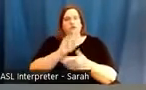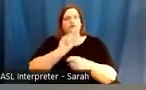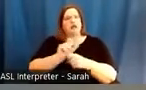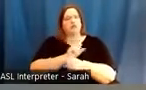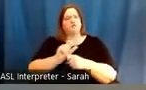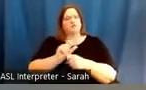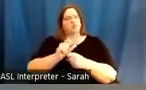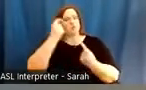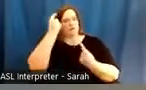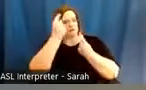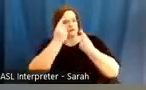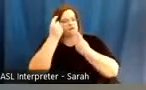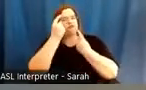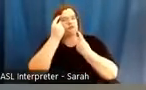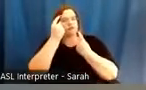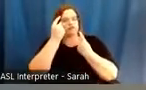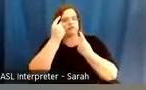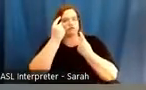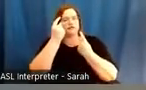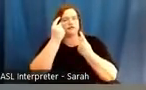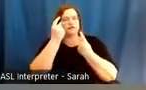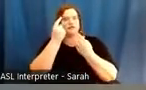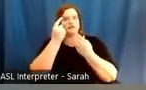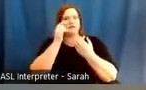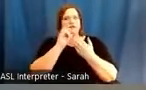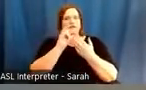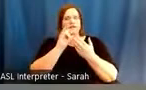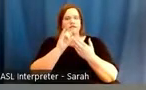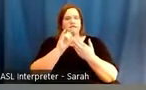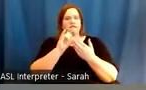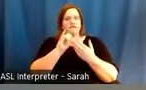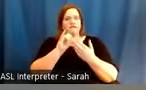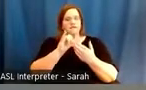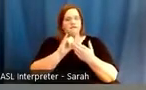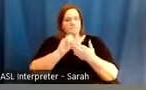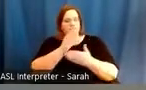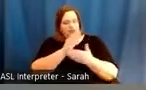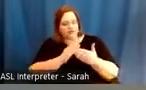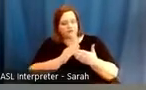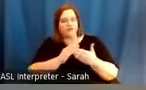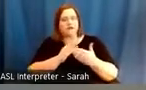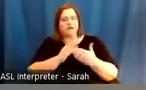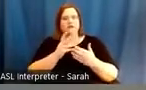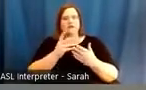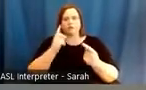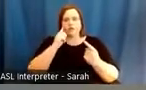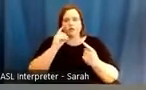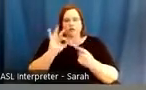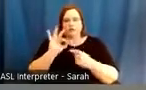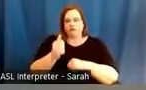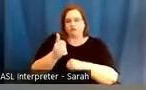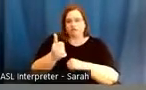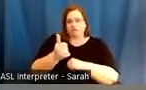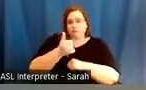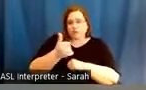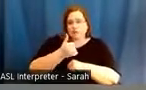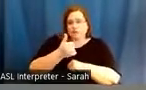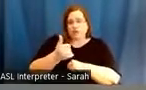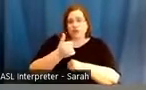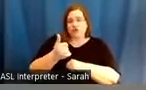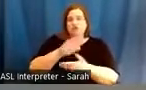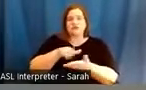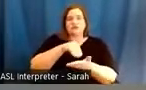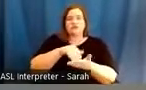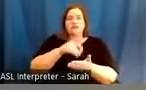factor that gets considered. You know, think of the transportation center in